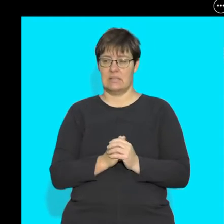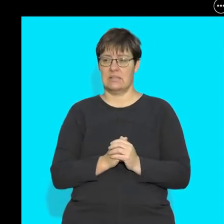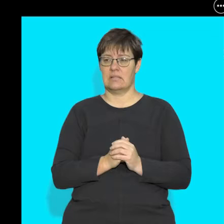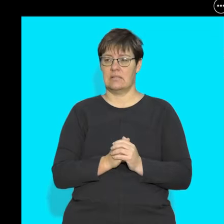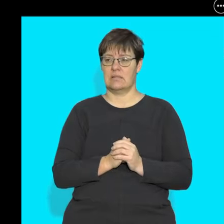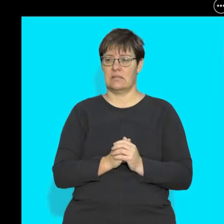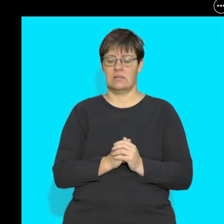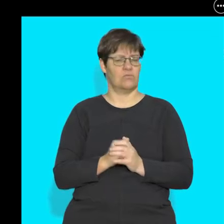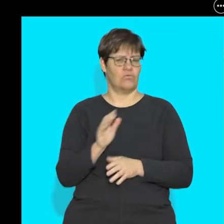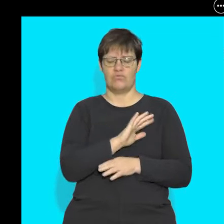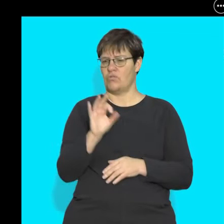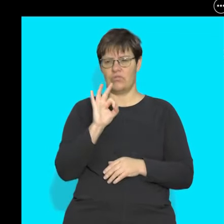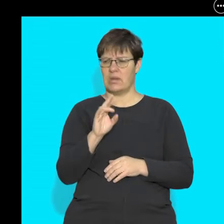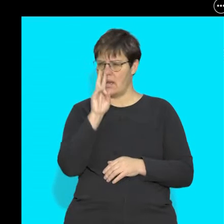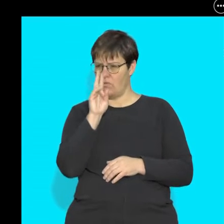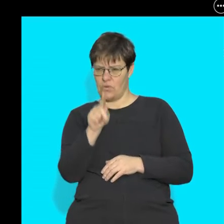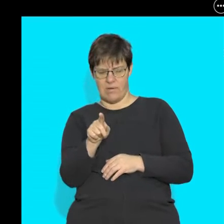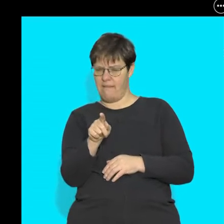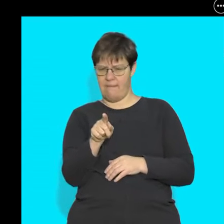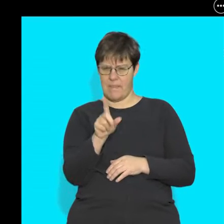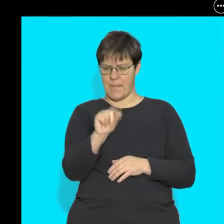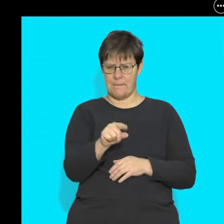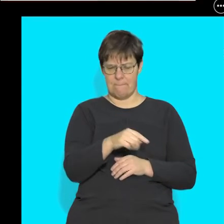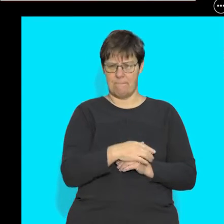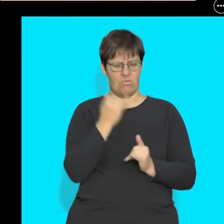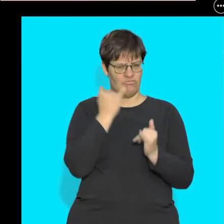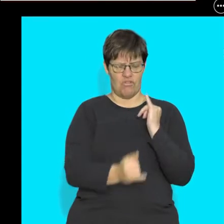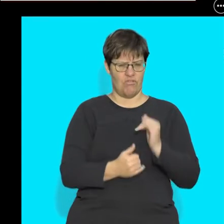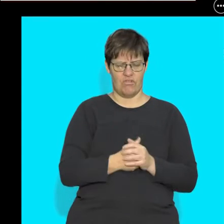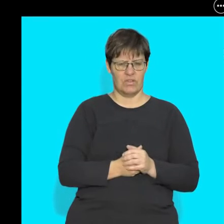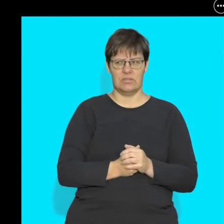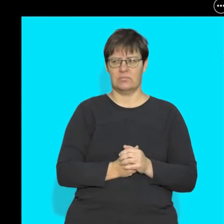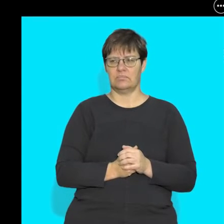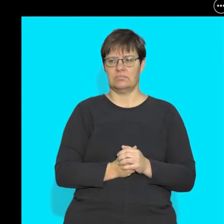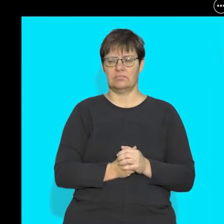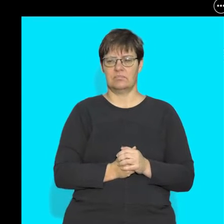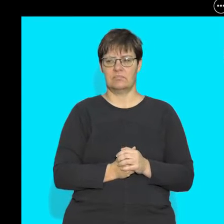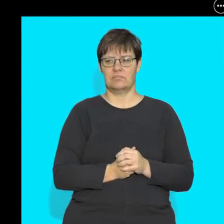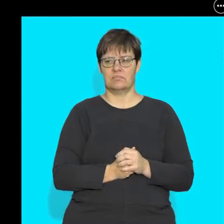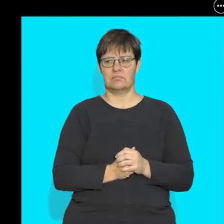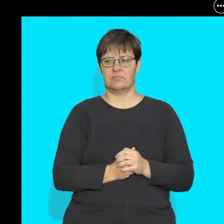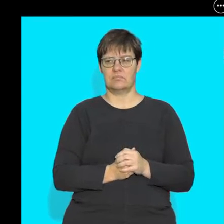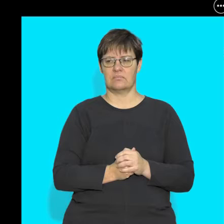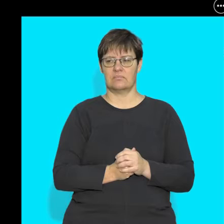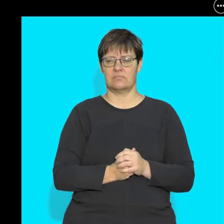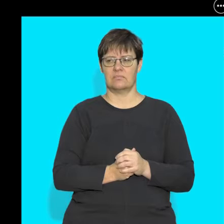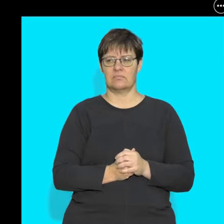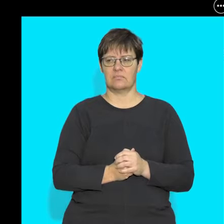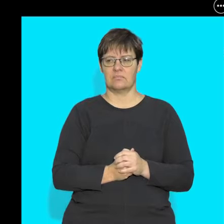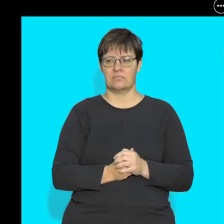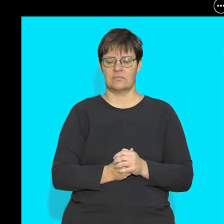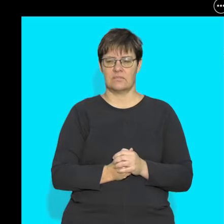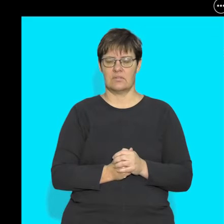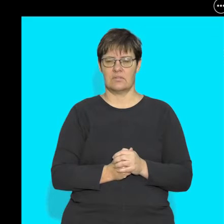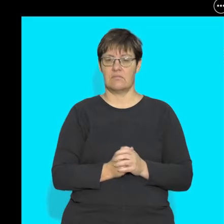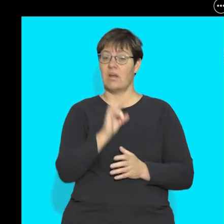that's not 3. If you look at that, that's wrong, actually. I'm hoping some of you noticed that's not 3. That's